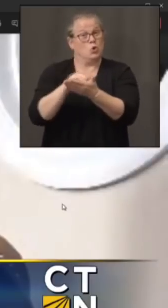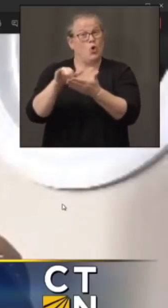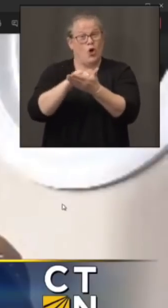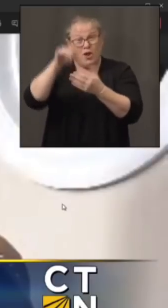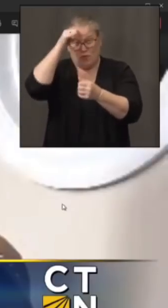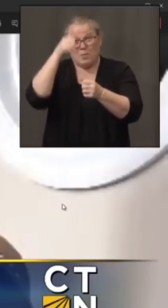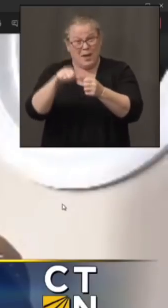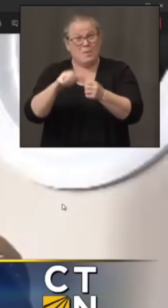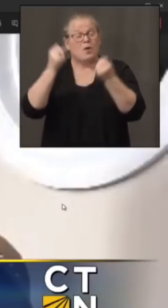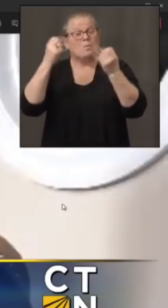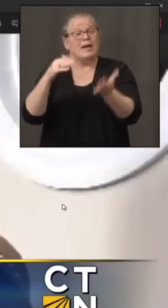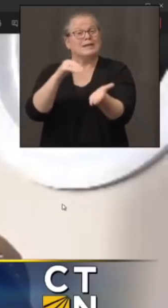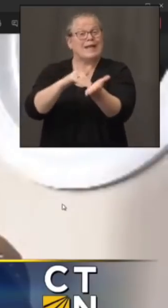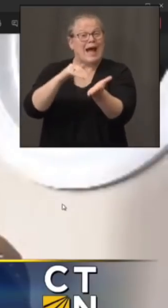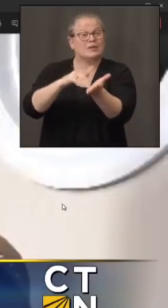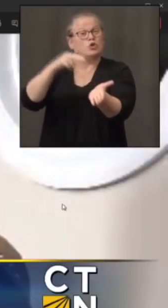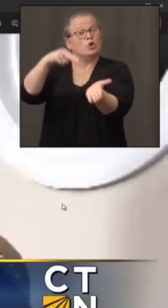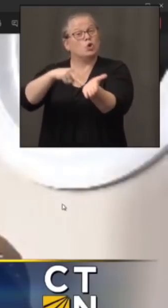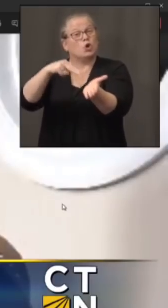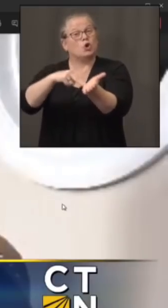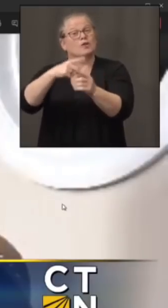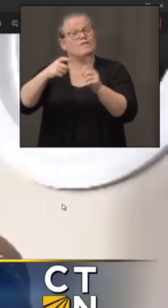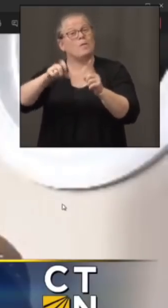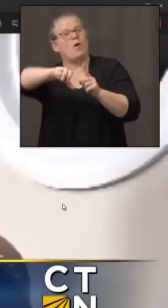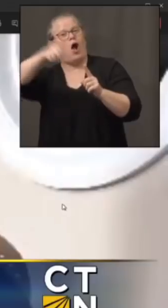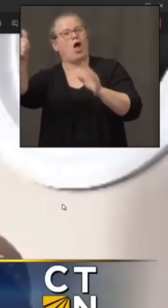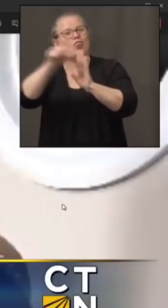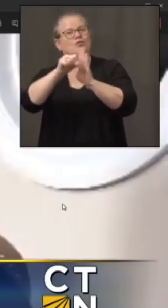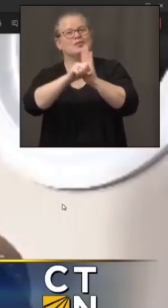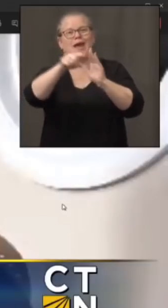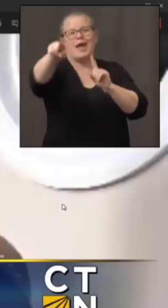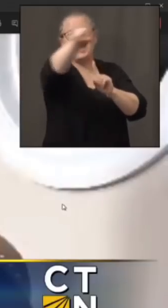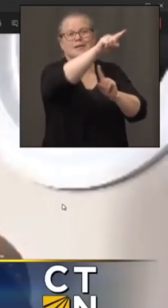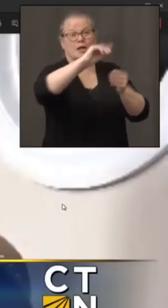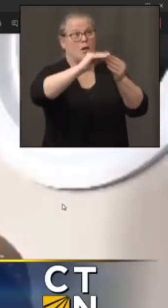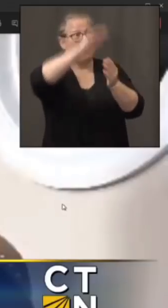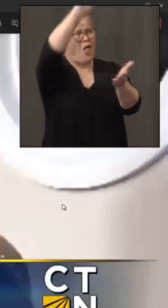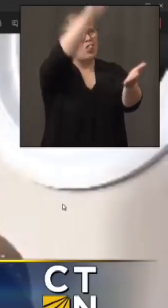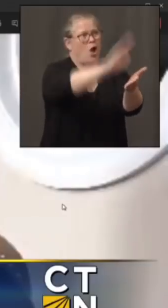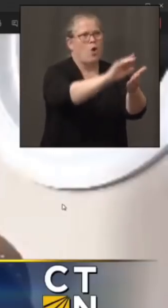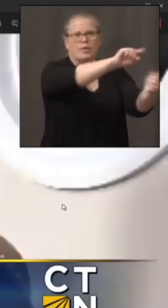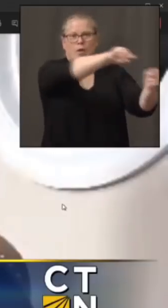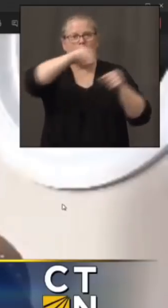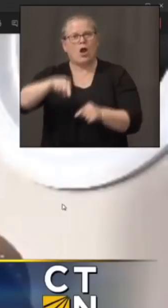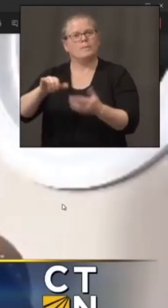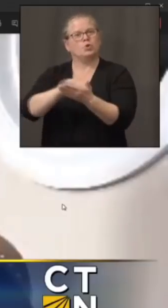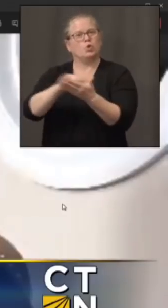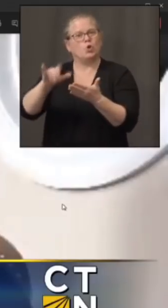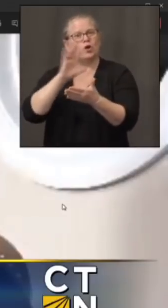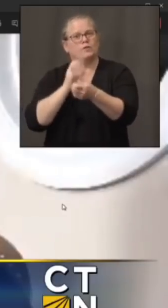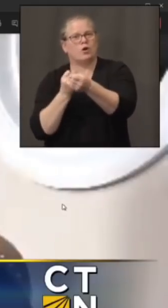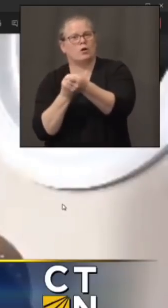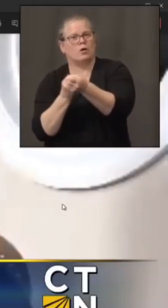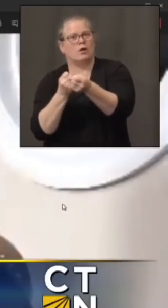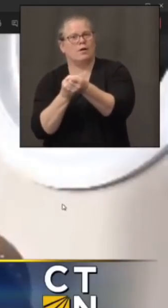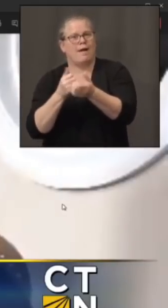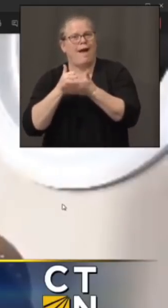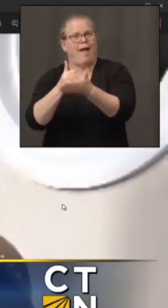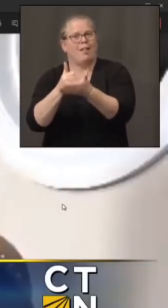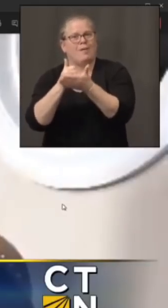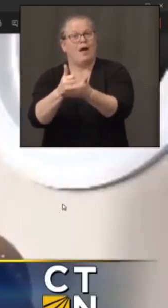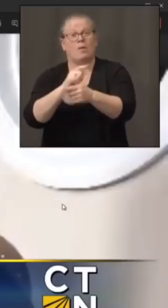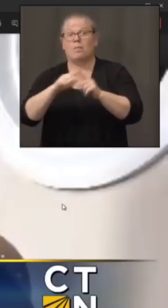a lot of medical personnel came into this region to help support the hospitals. But if every part of the country is hot